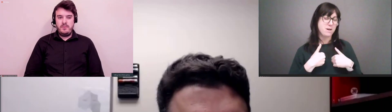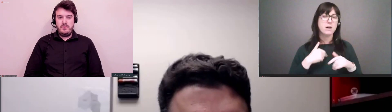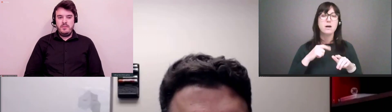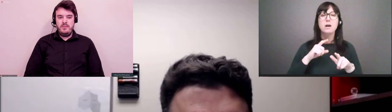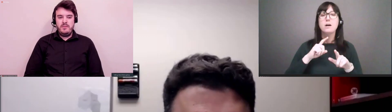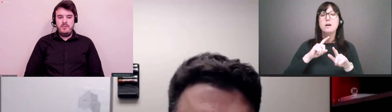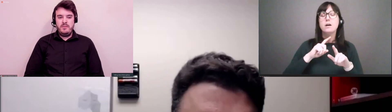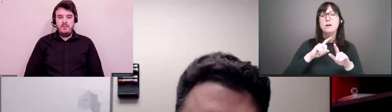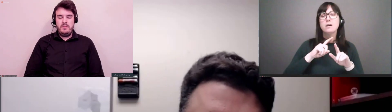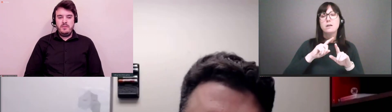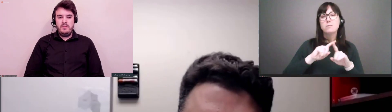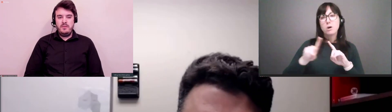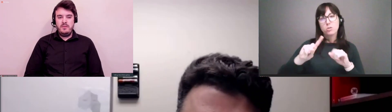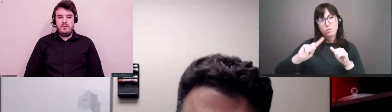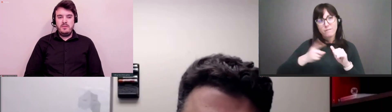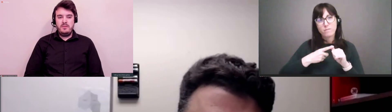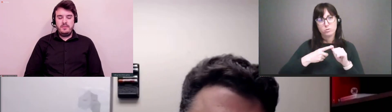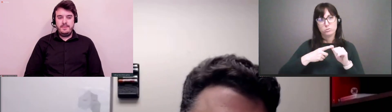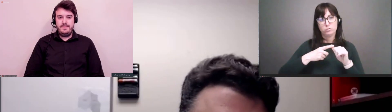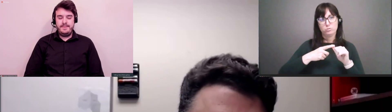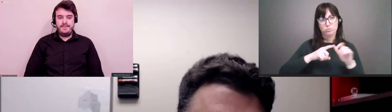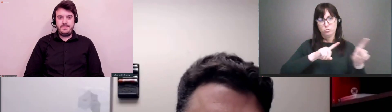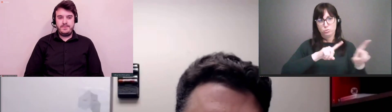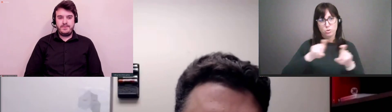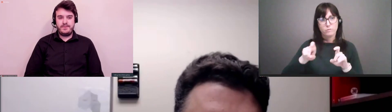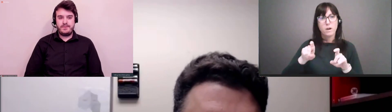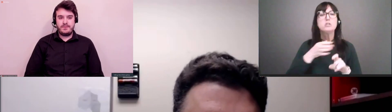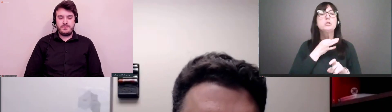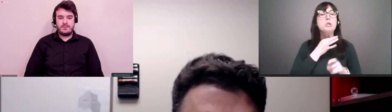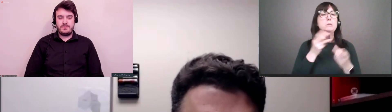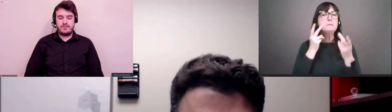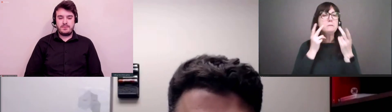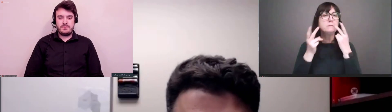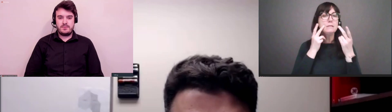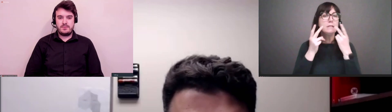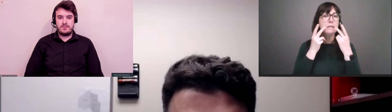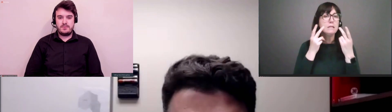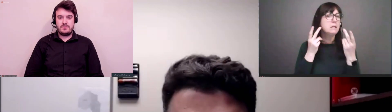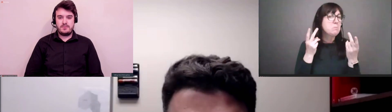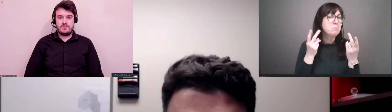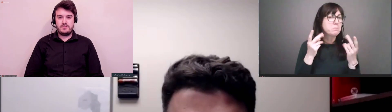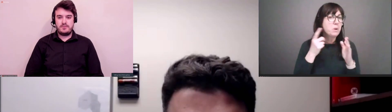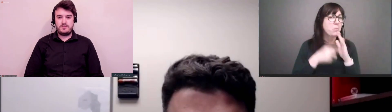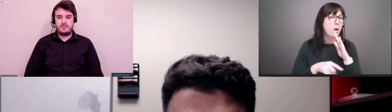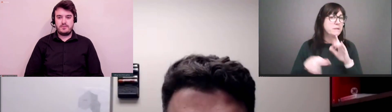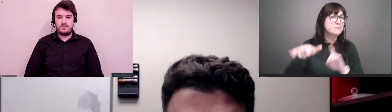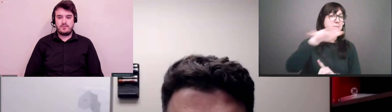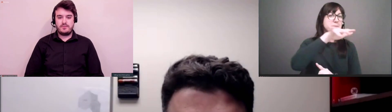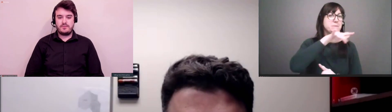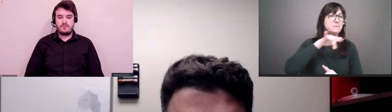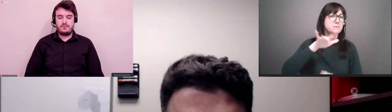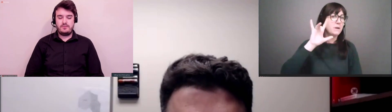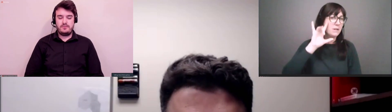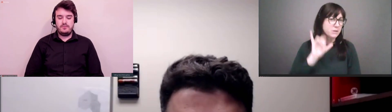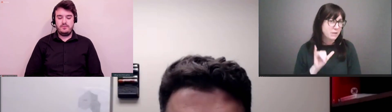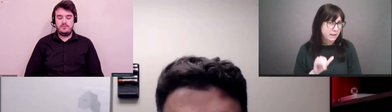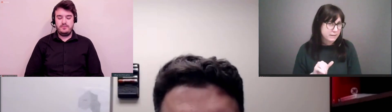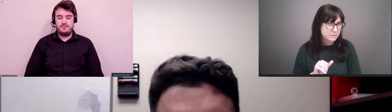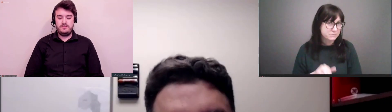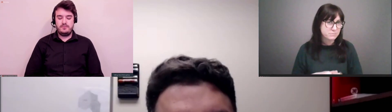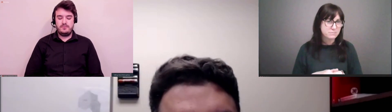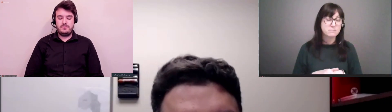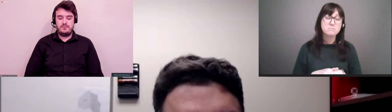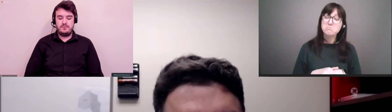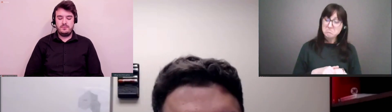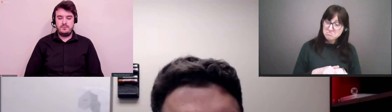basically take the temperature, so to speak, of where we at, what was really positive